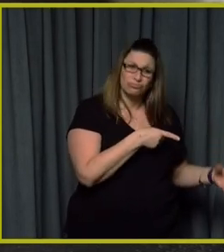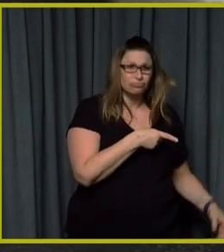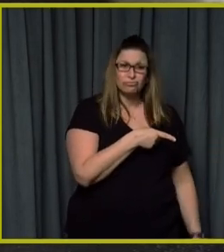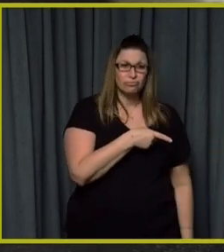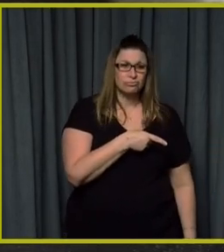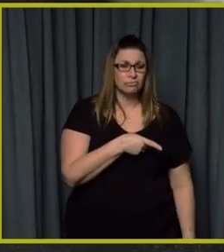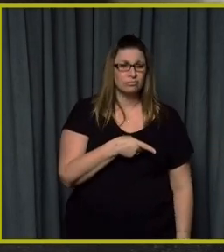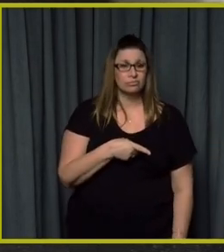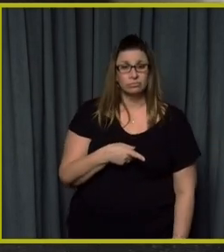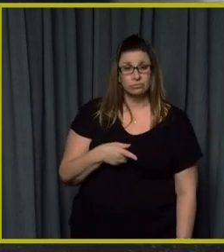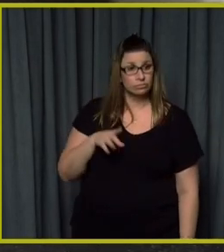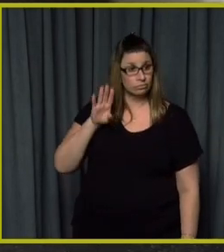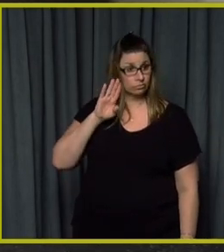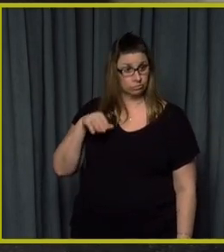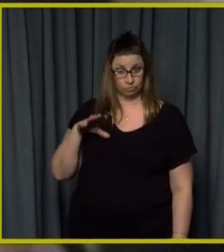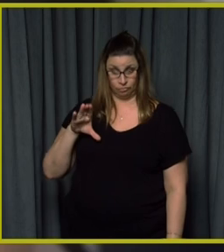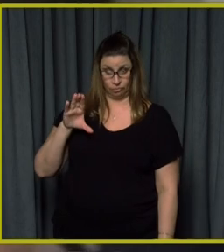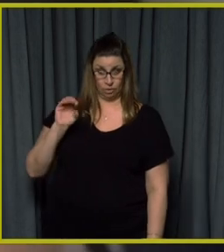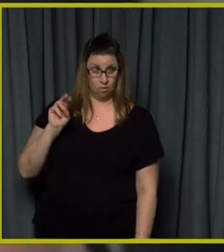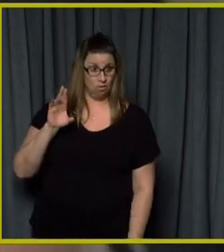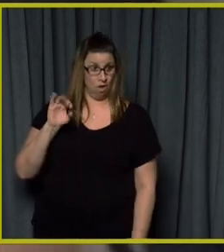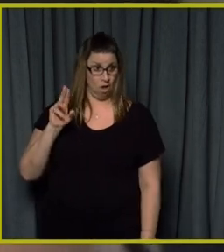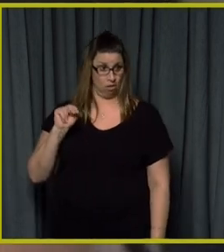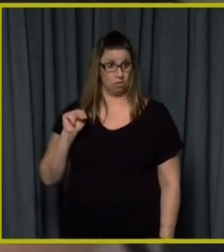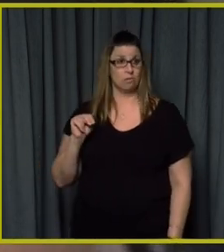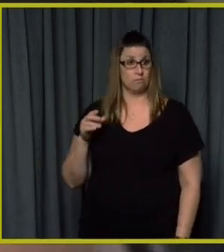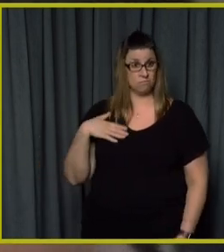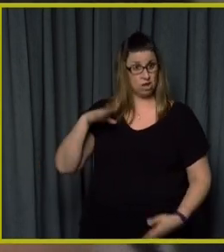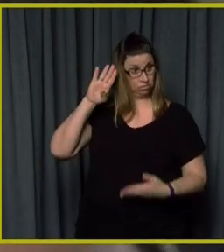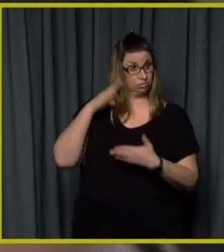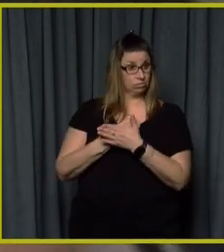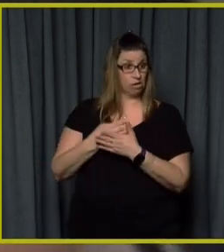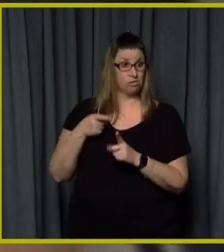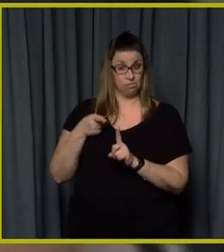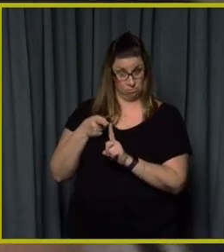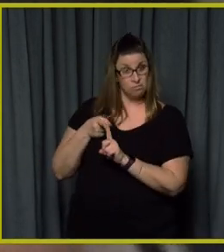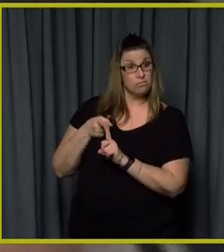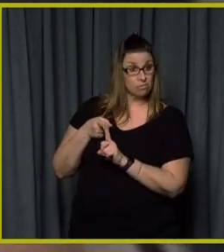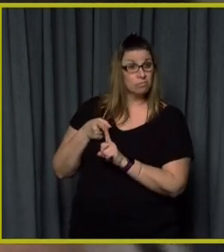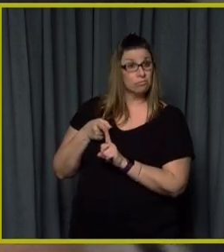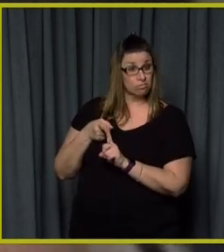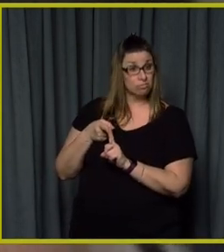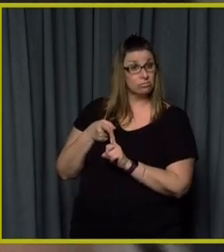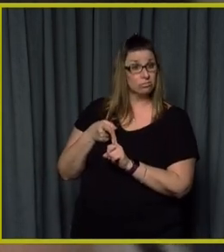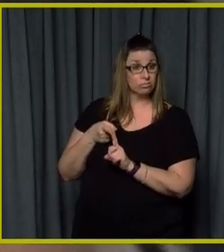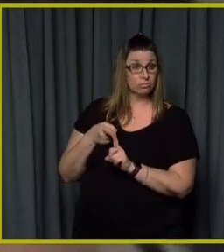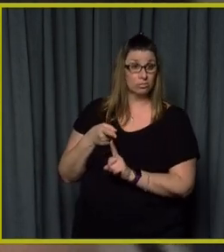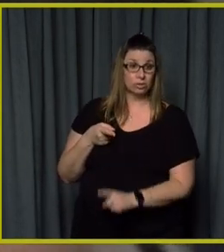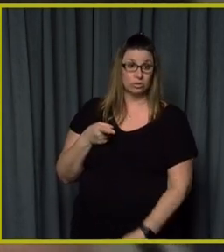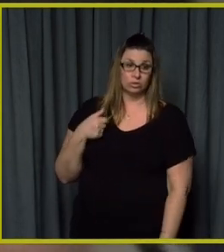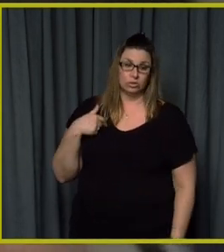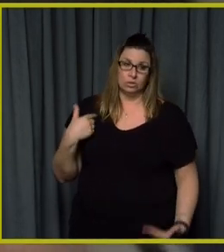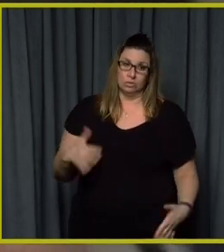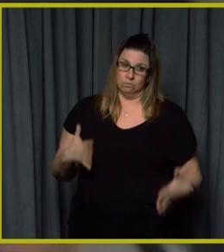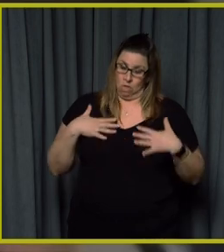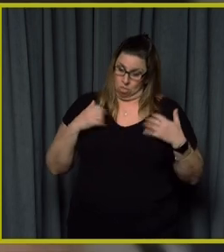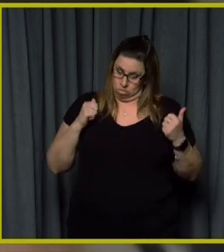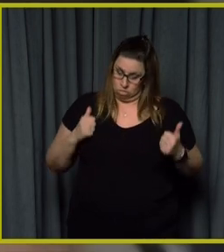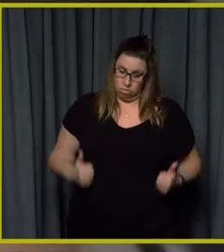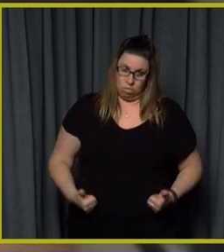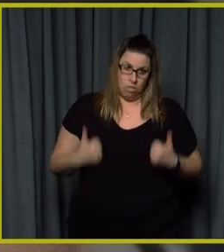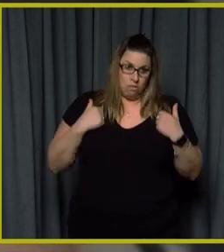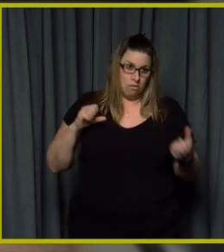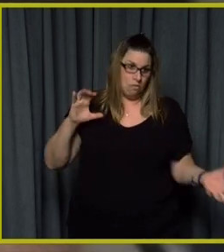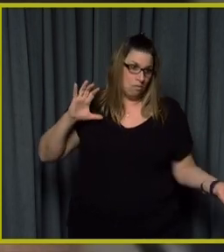husband here is Anthony Swain Sr. We have been on a complete roller coaster ever since